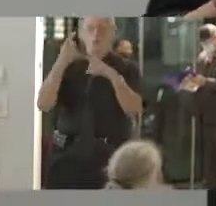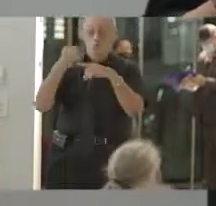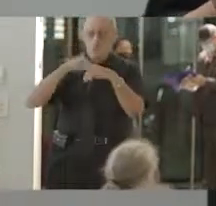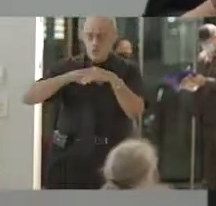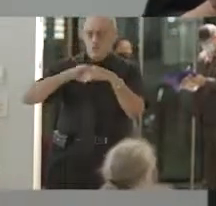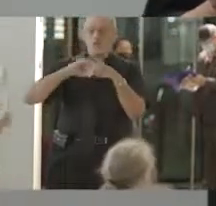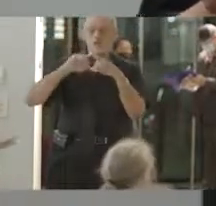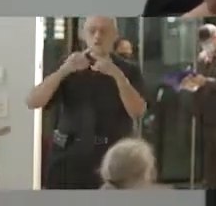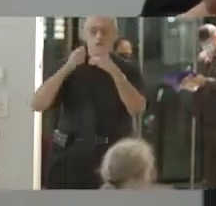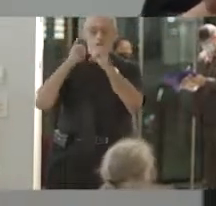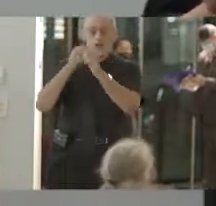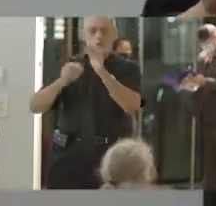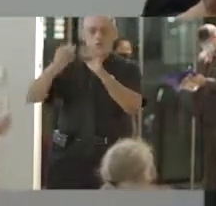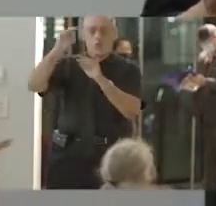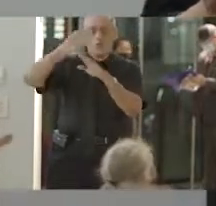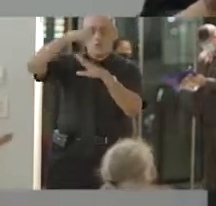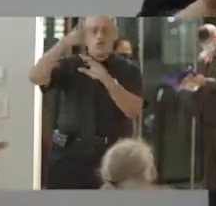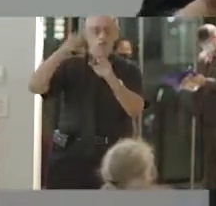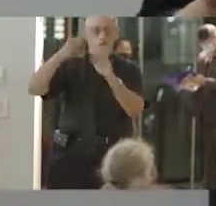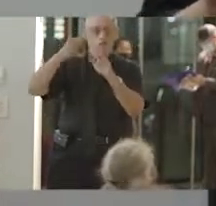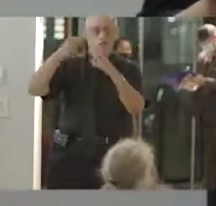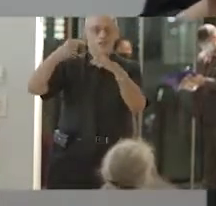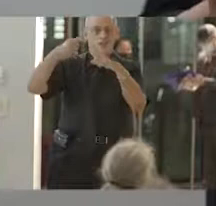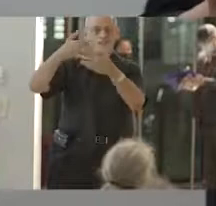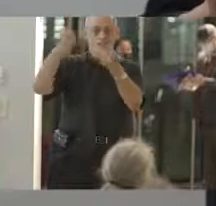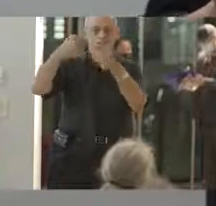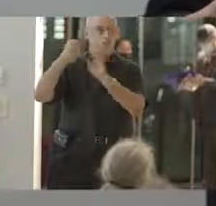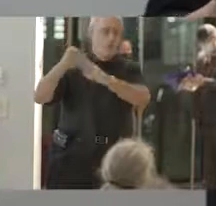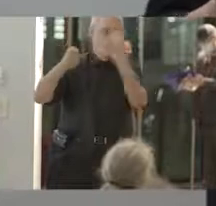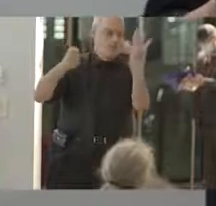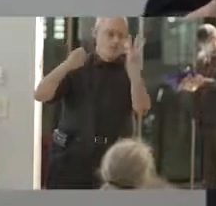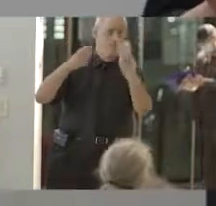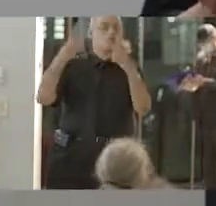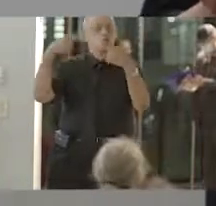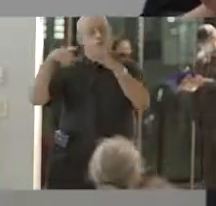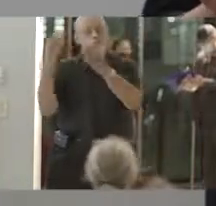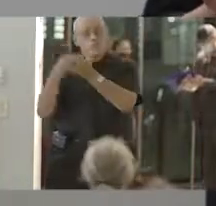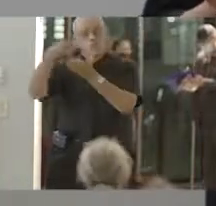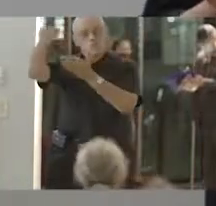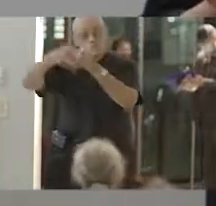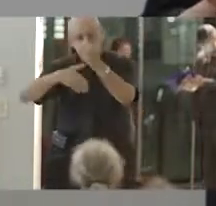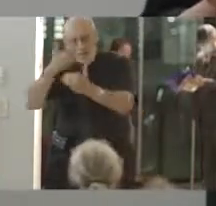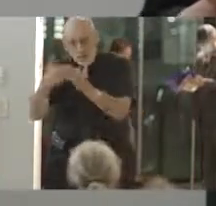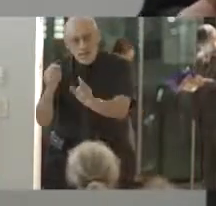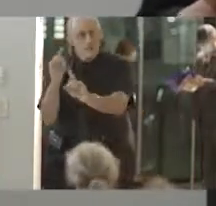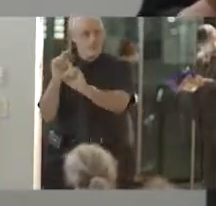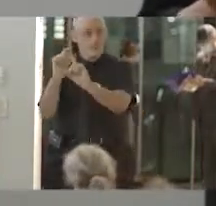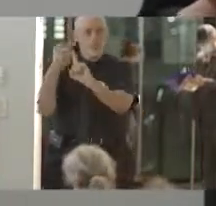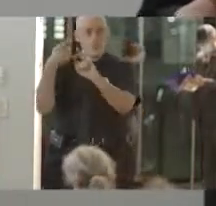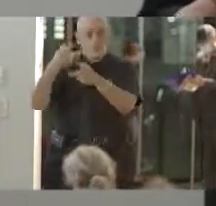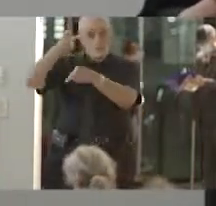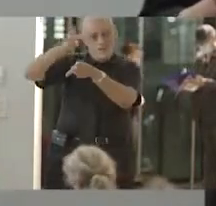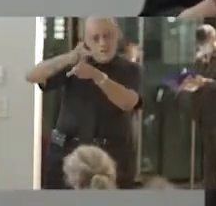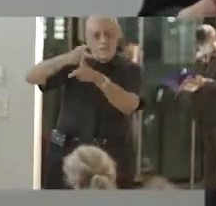North project, as distinct from the West project. And during that procurement process, we